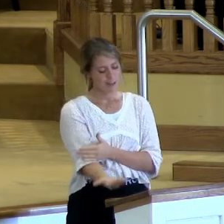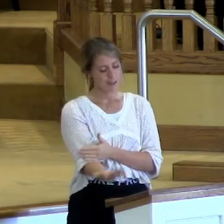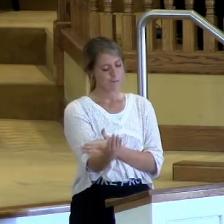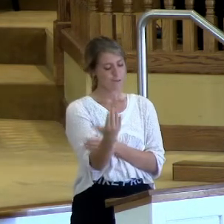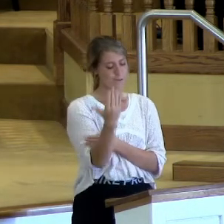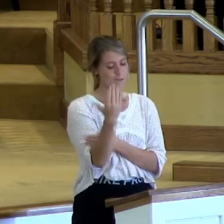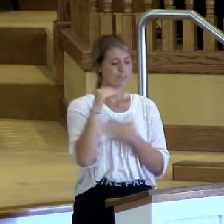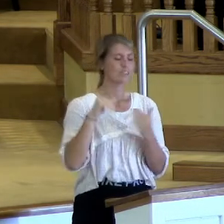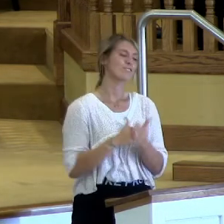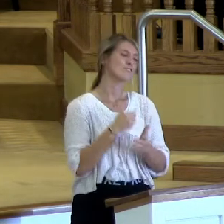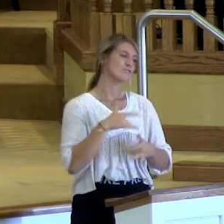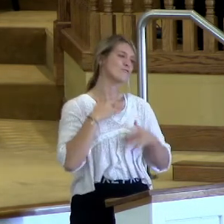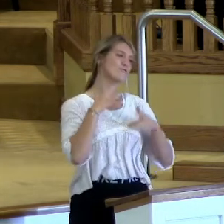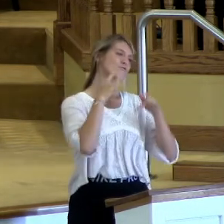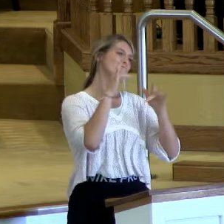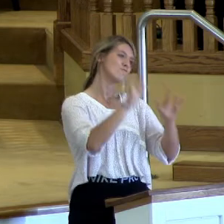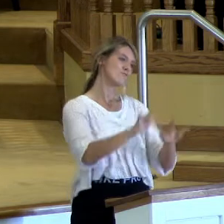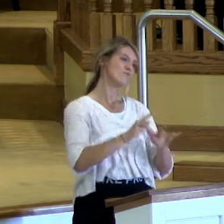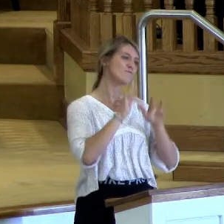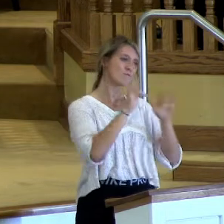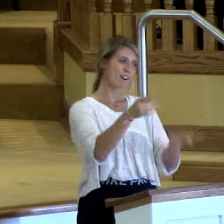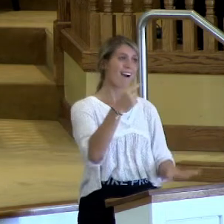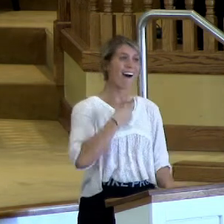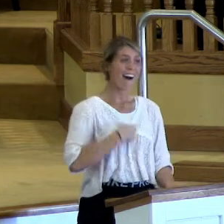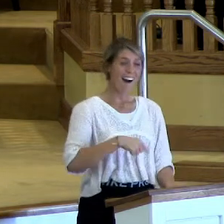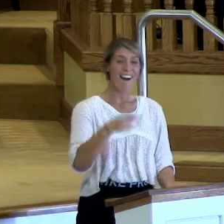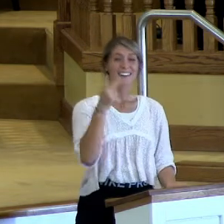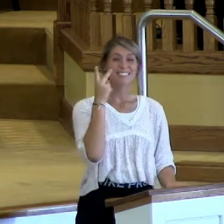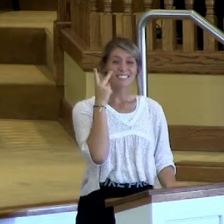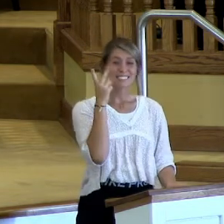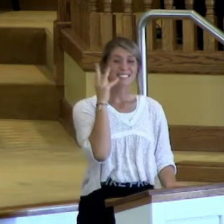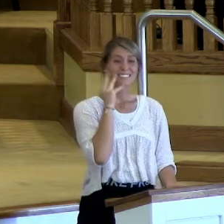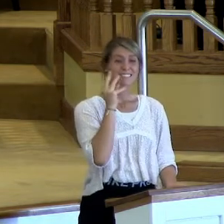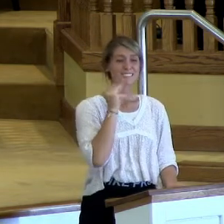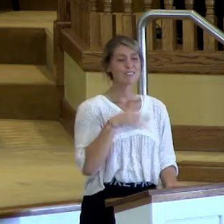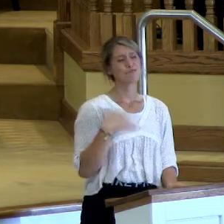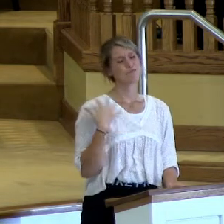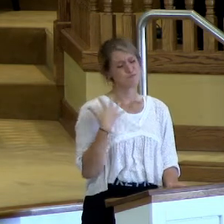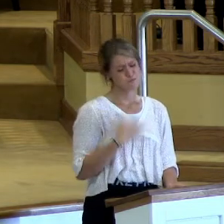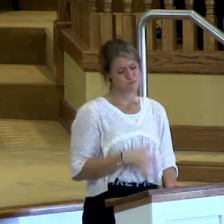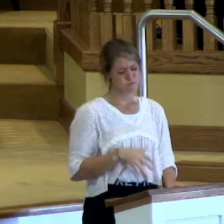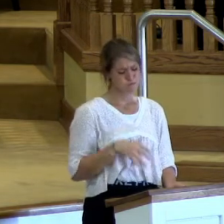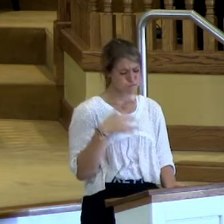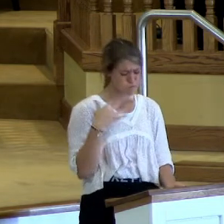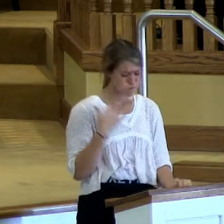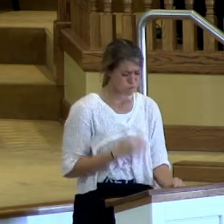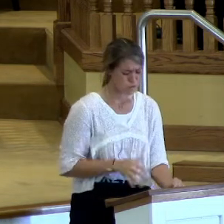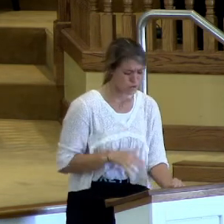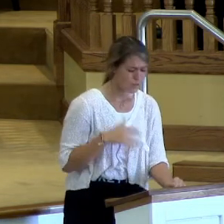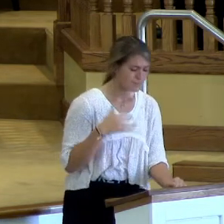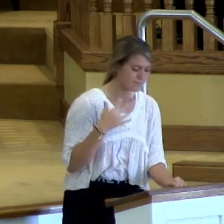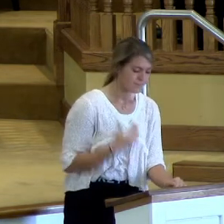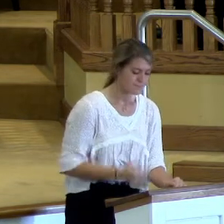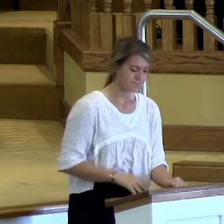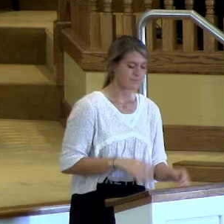Morning by morning, new mercies I